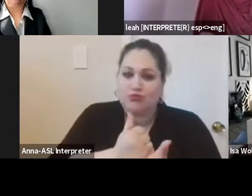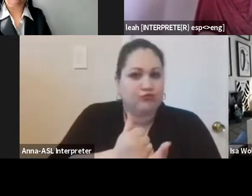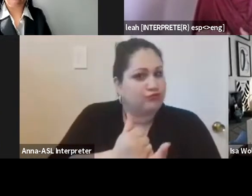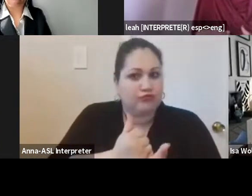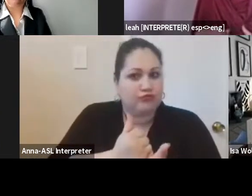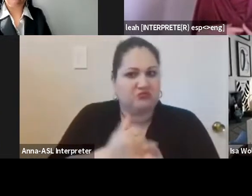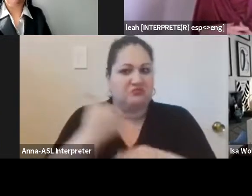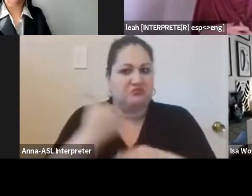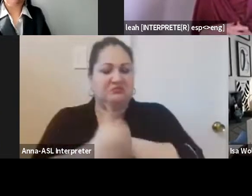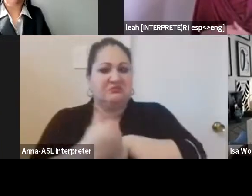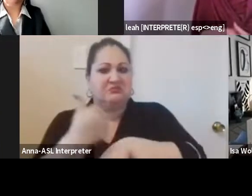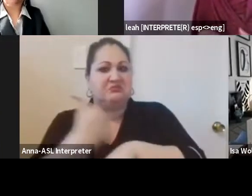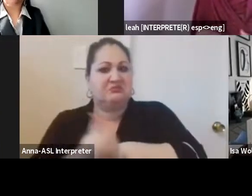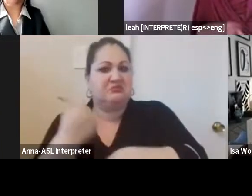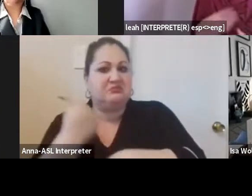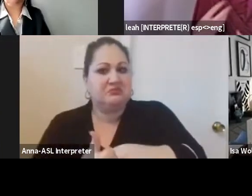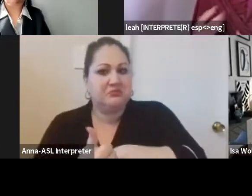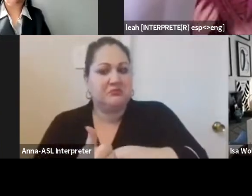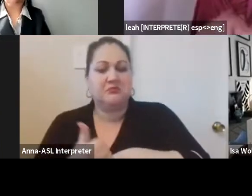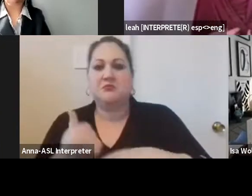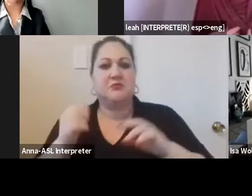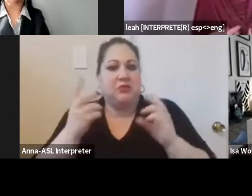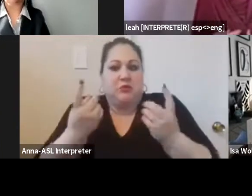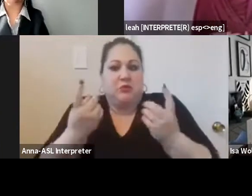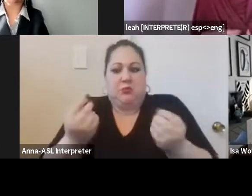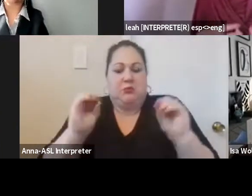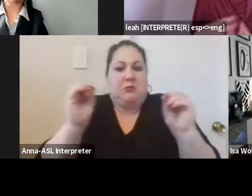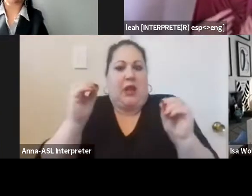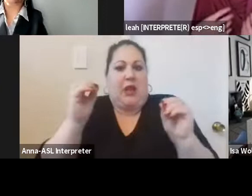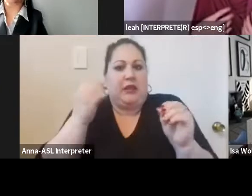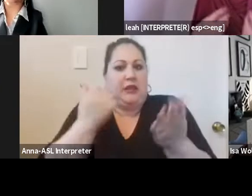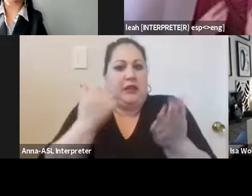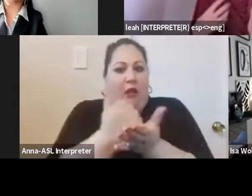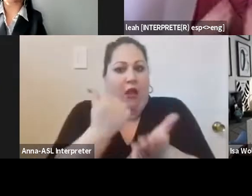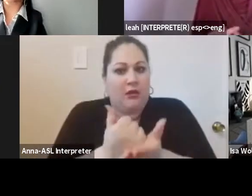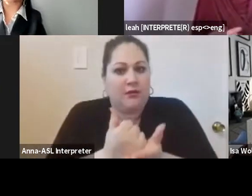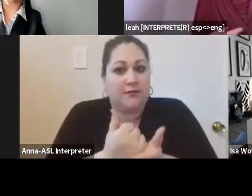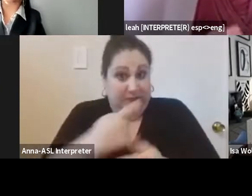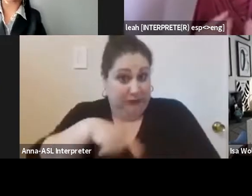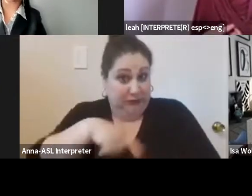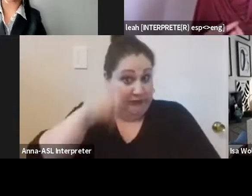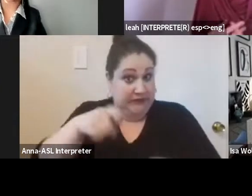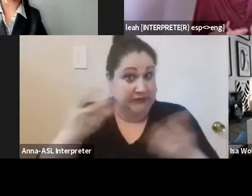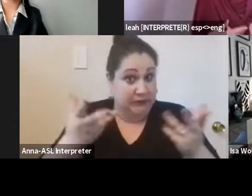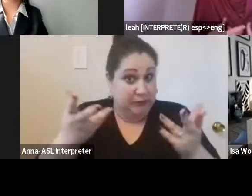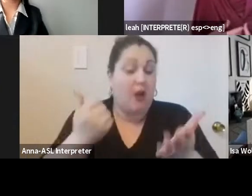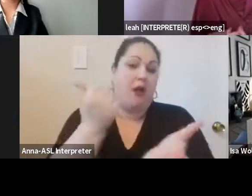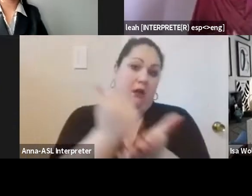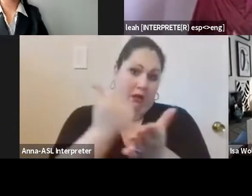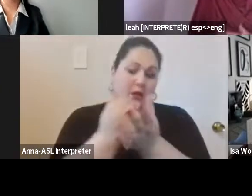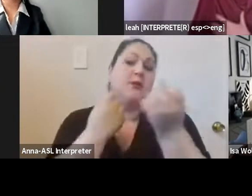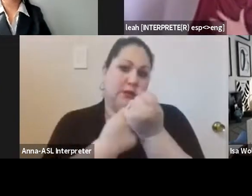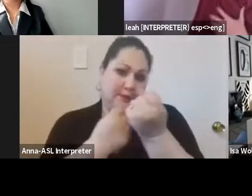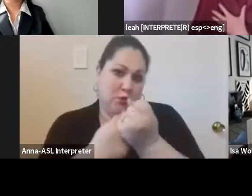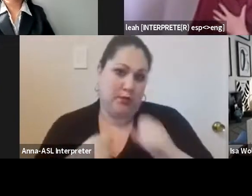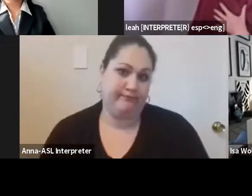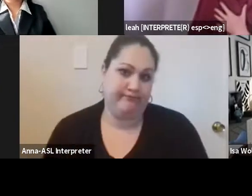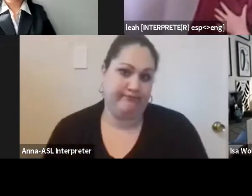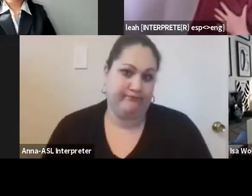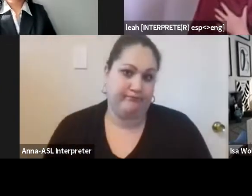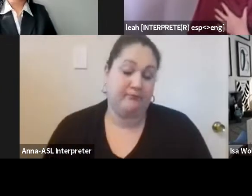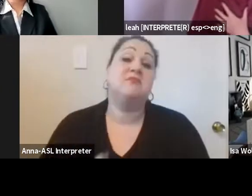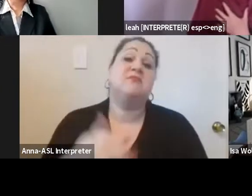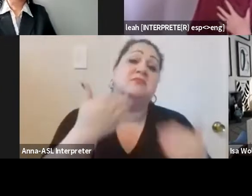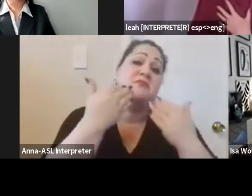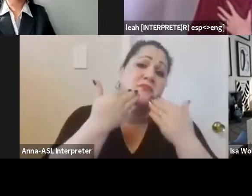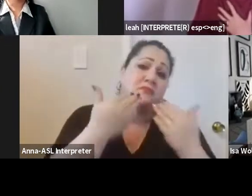to help. All we need is help and support. Wow, thank you. Thank you, Charlene, for sharing. Teresa, would